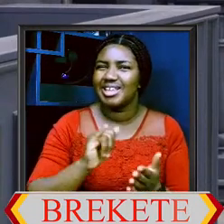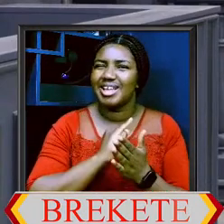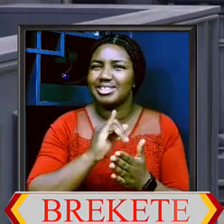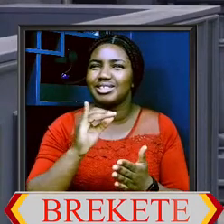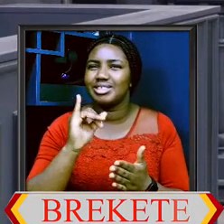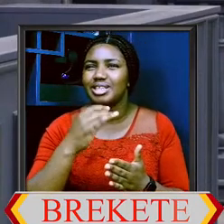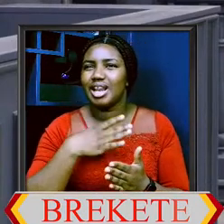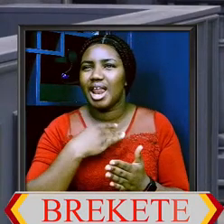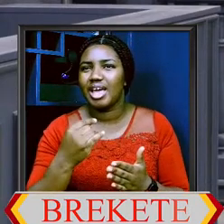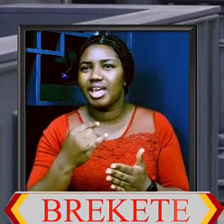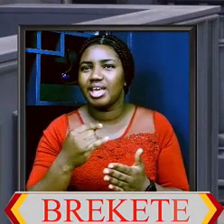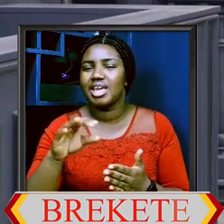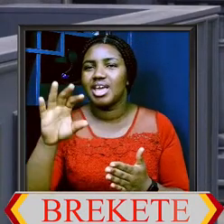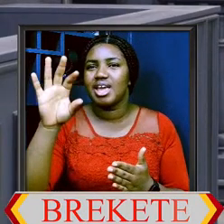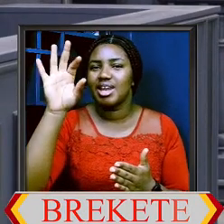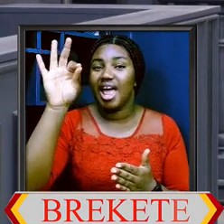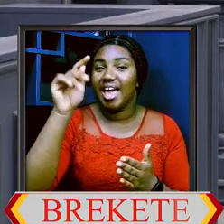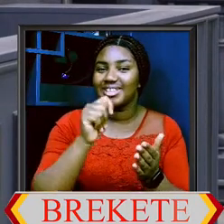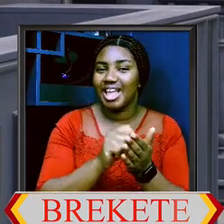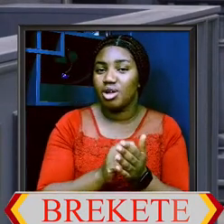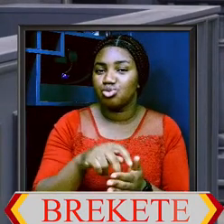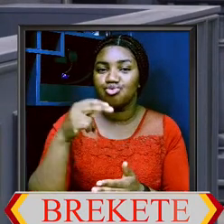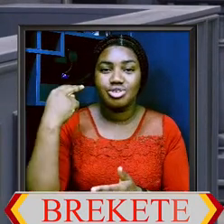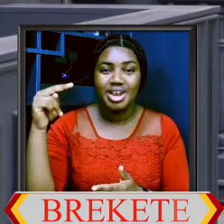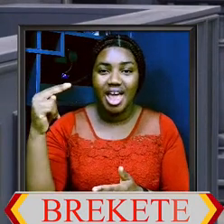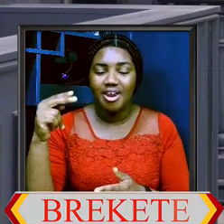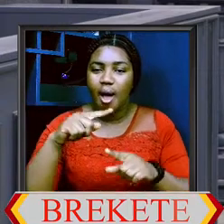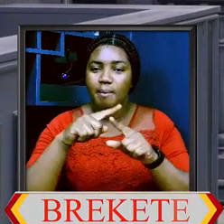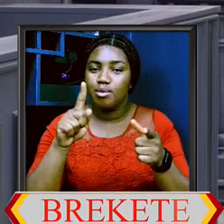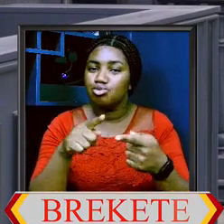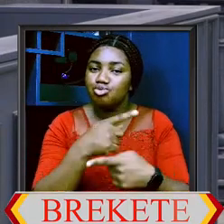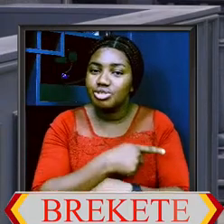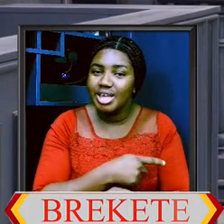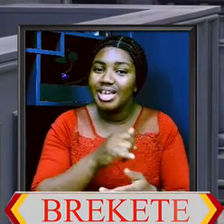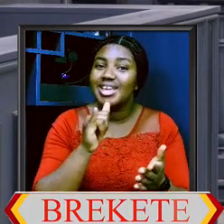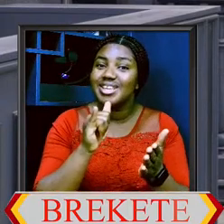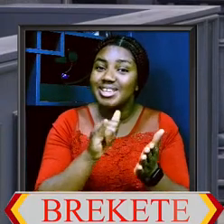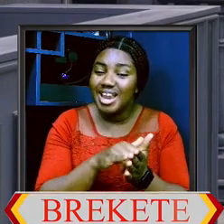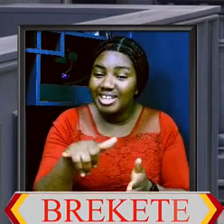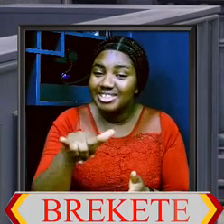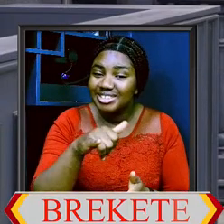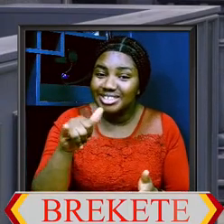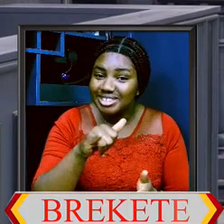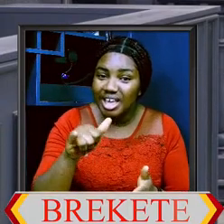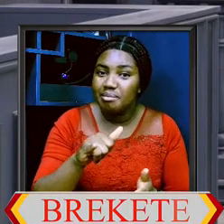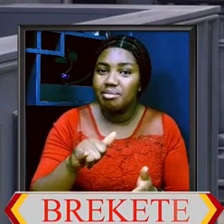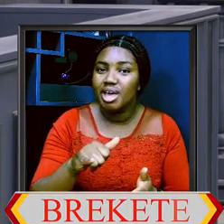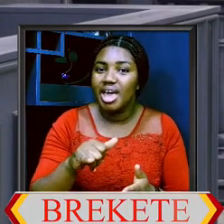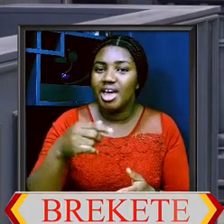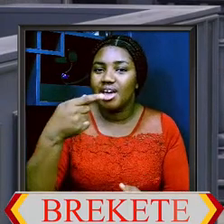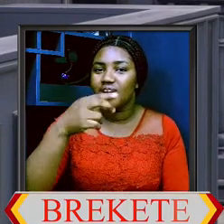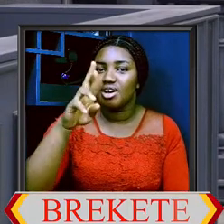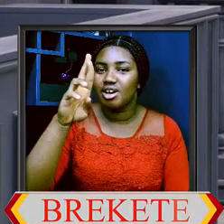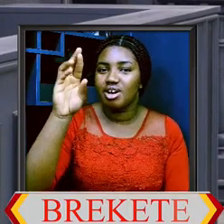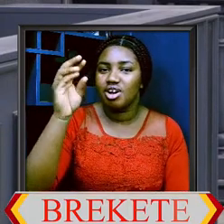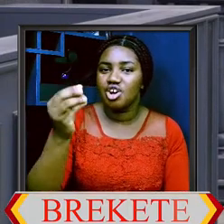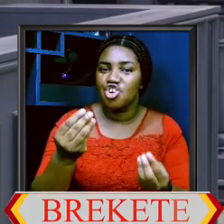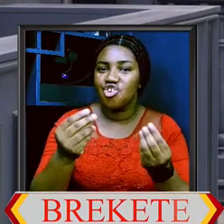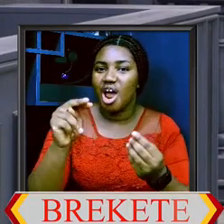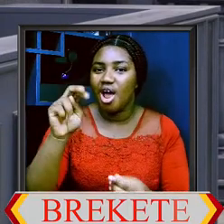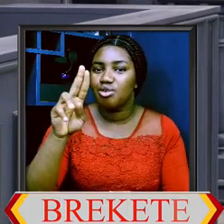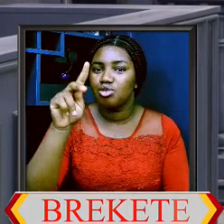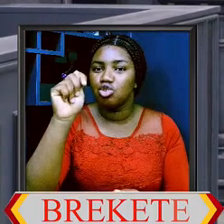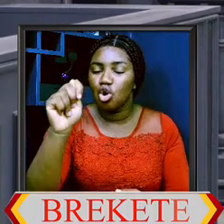like 9,000 na but as of today that is not equalent to 50,000